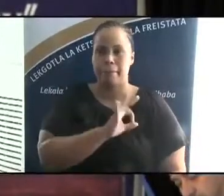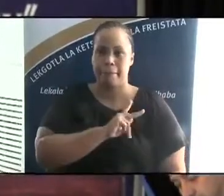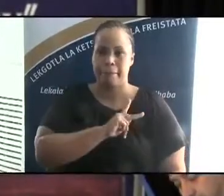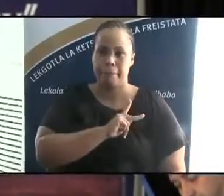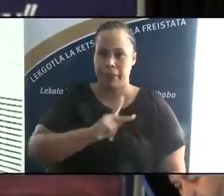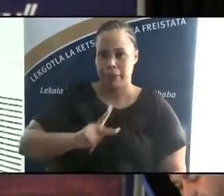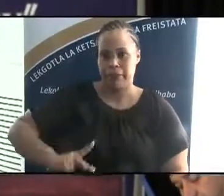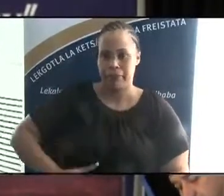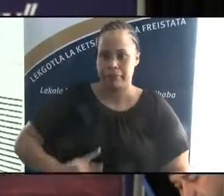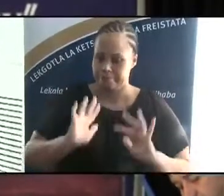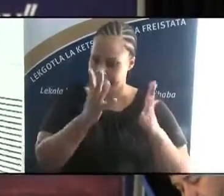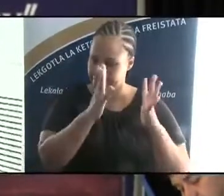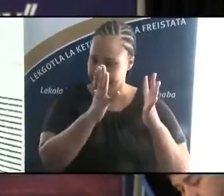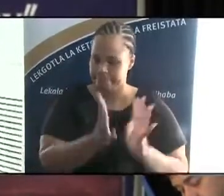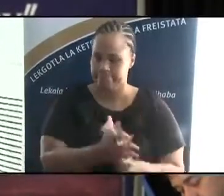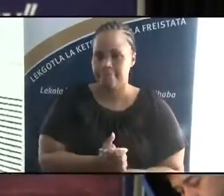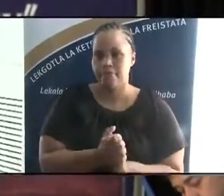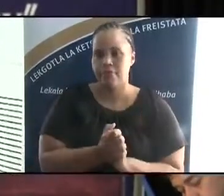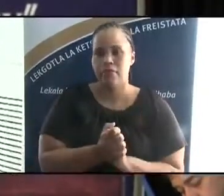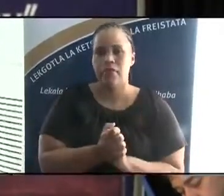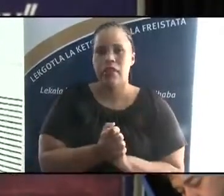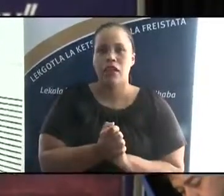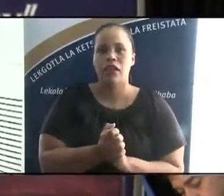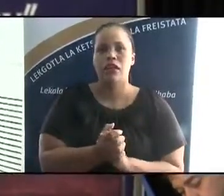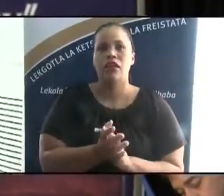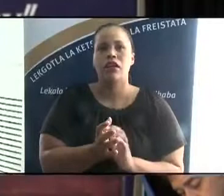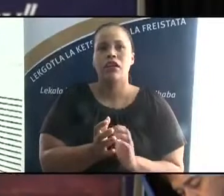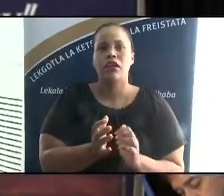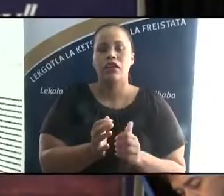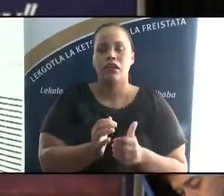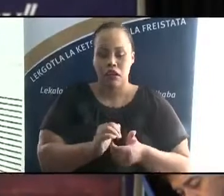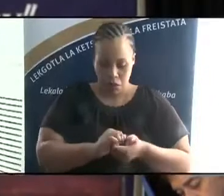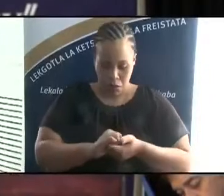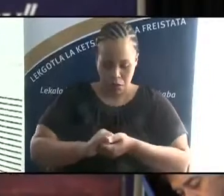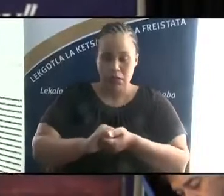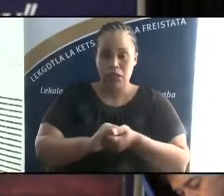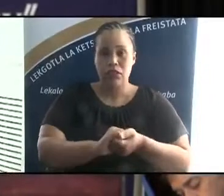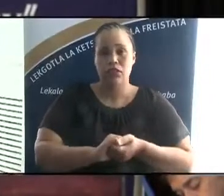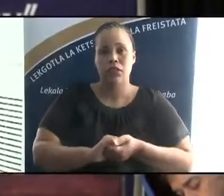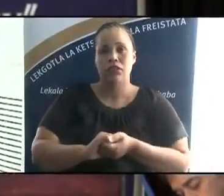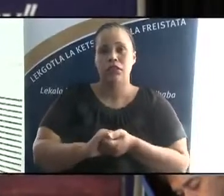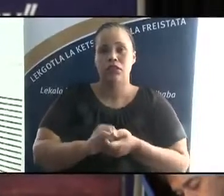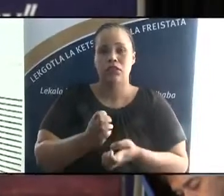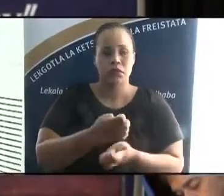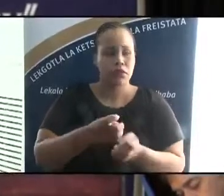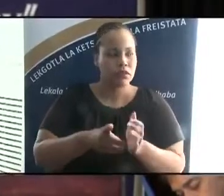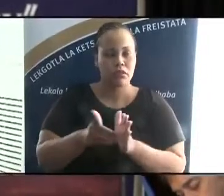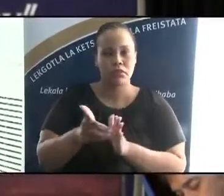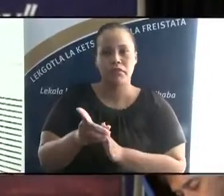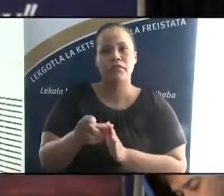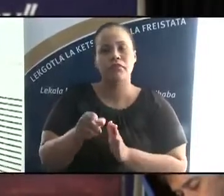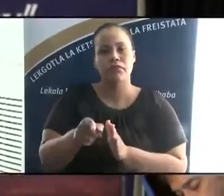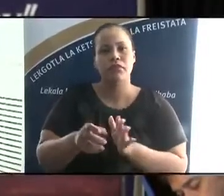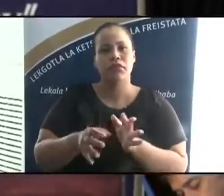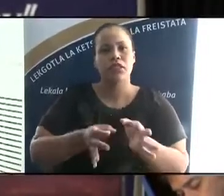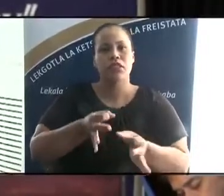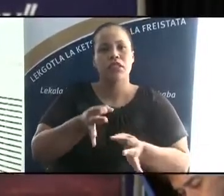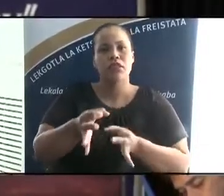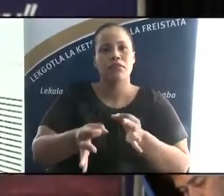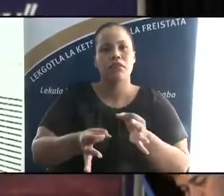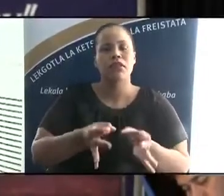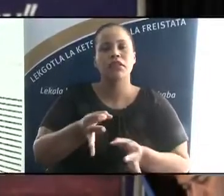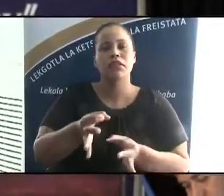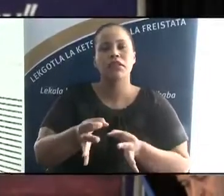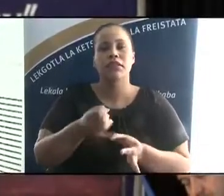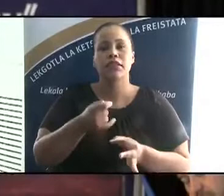Premier. The Organisation for Economic Cooperation and Development describes value for money as striking